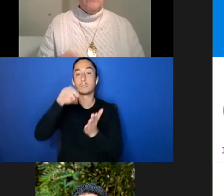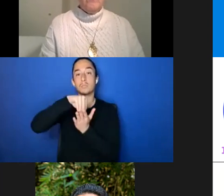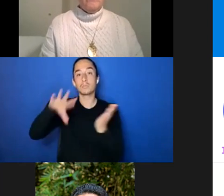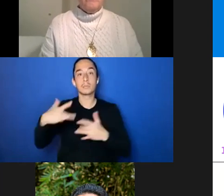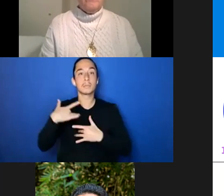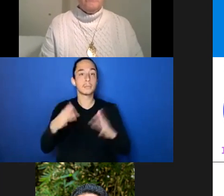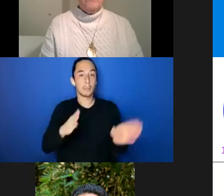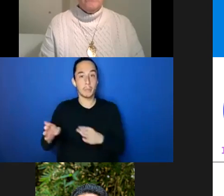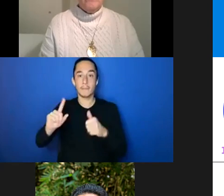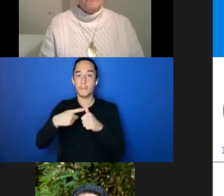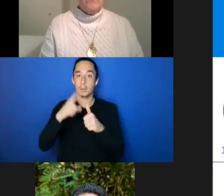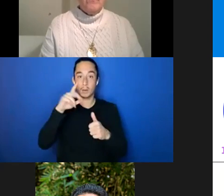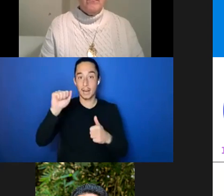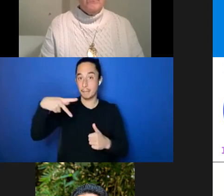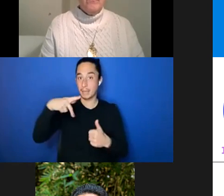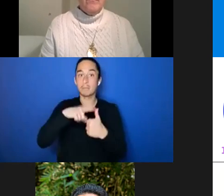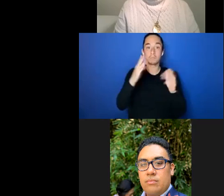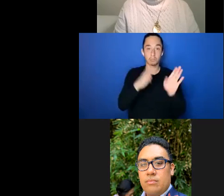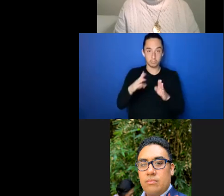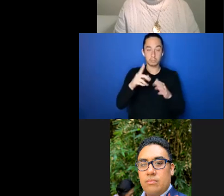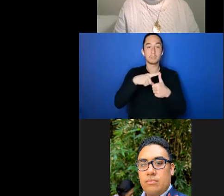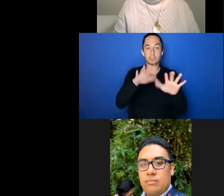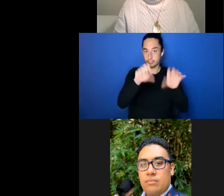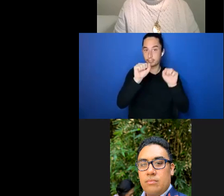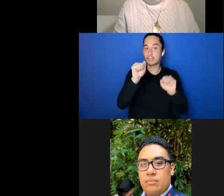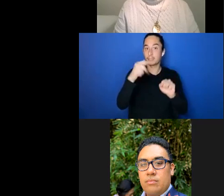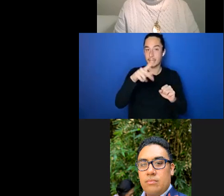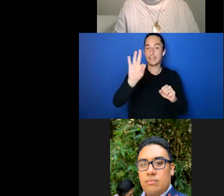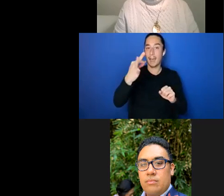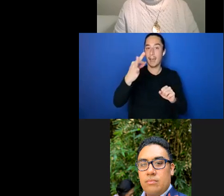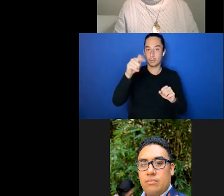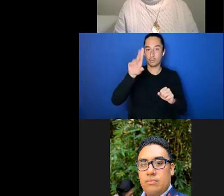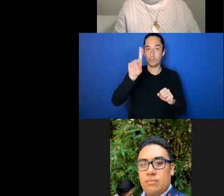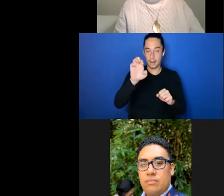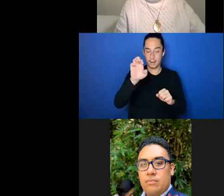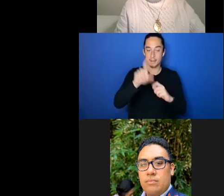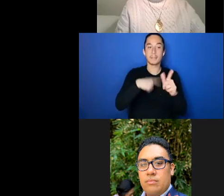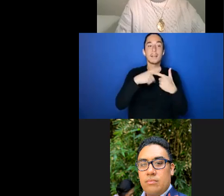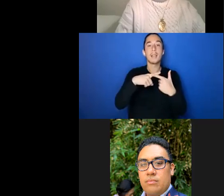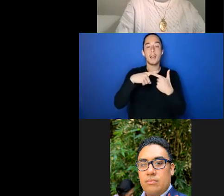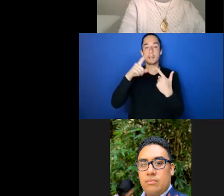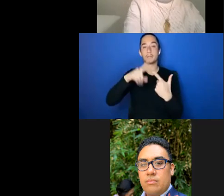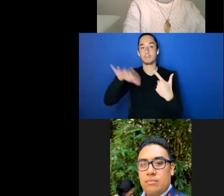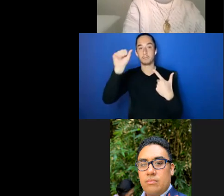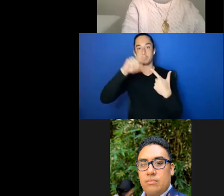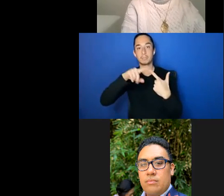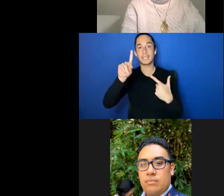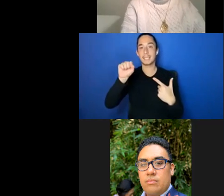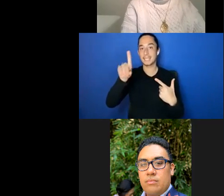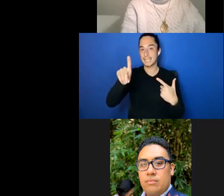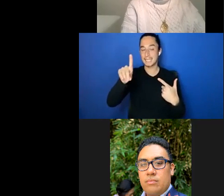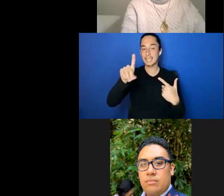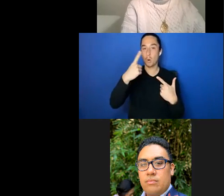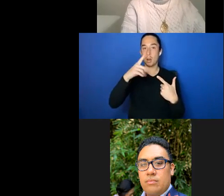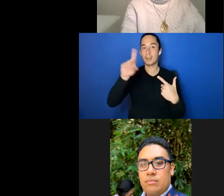first for the AP test, and then take that AP test in 9th grade, and then the DSD test, the DSD2 test, is